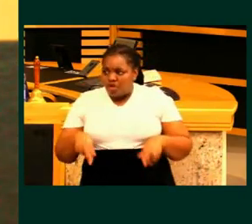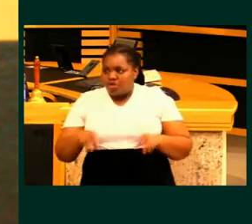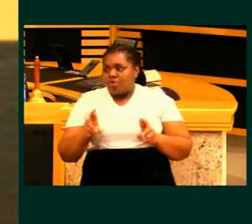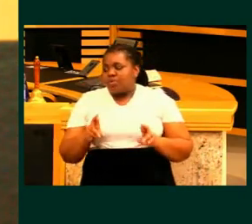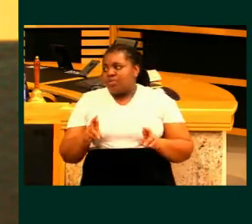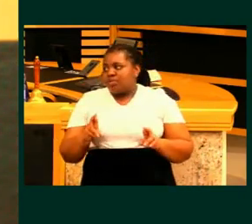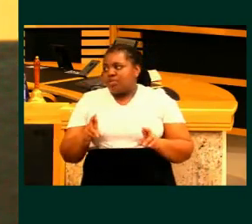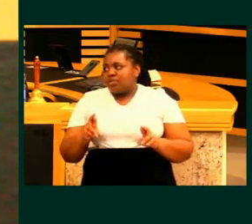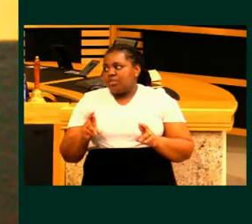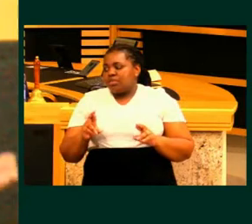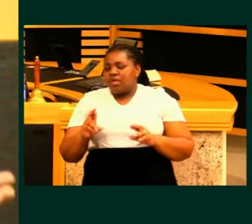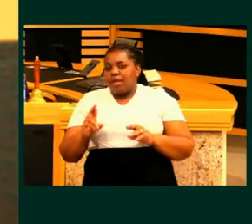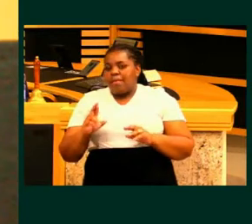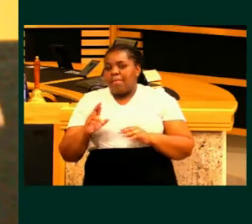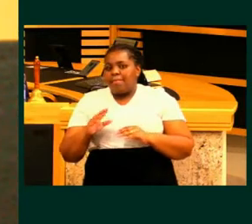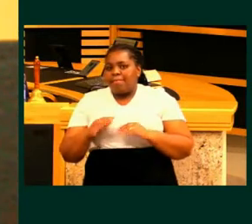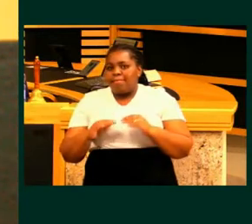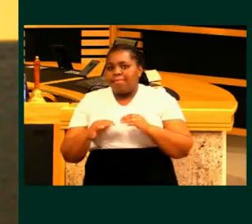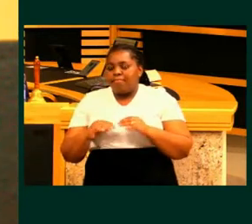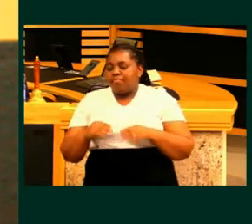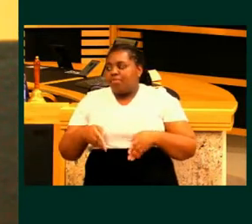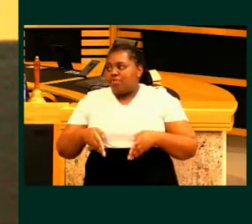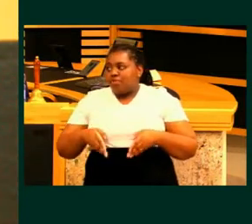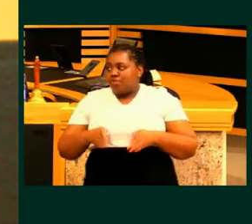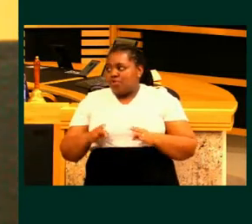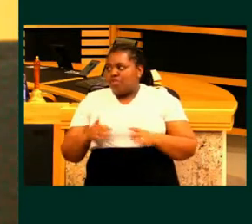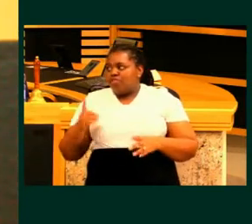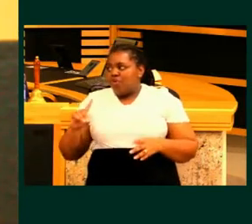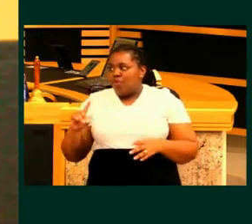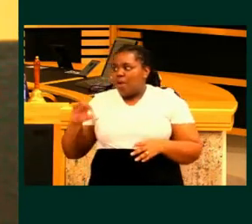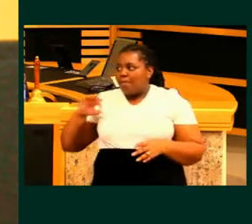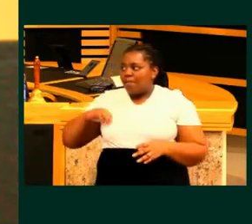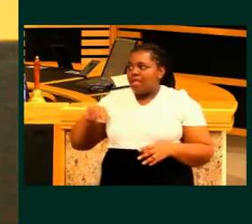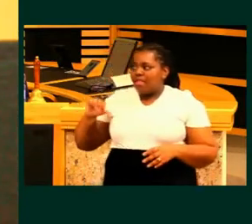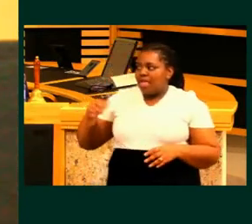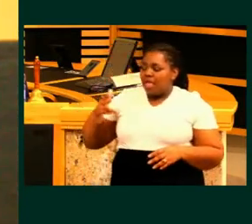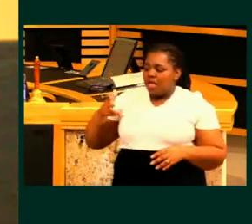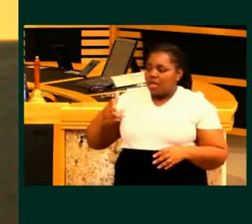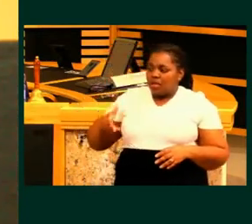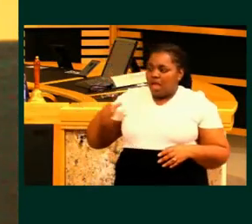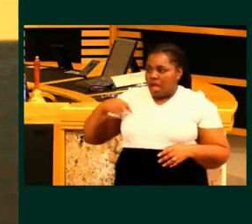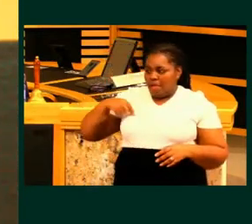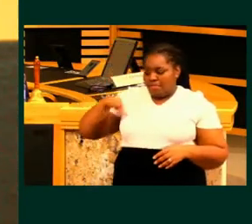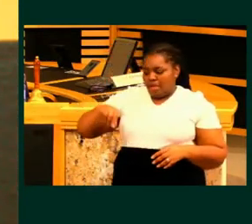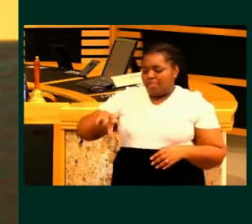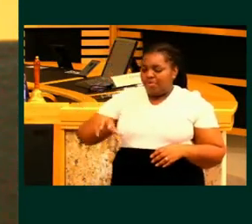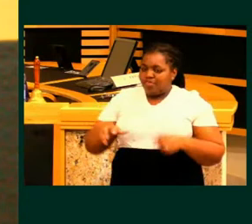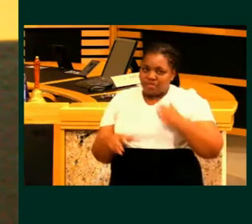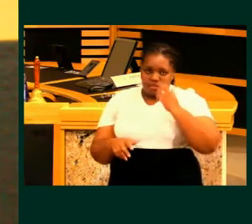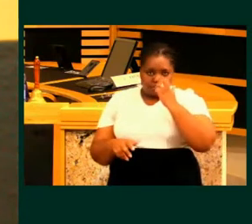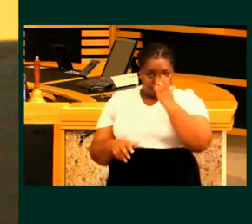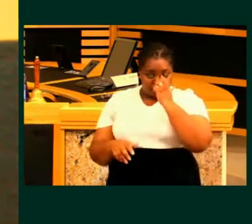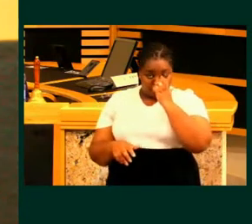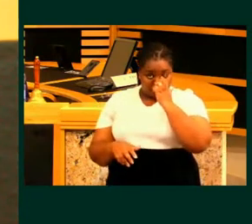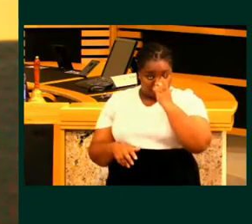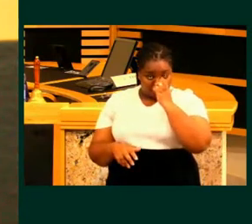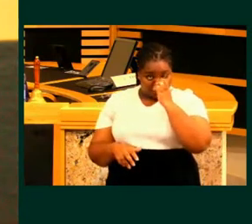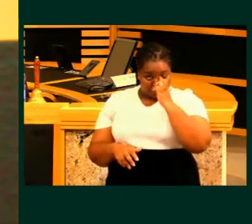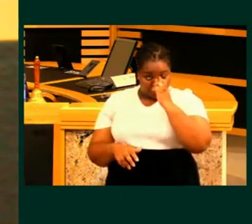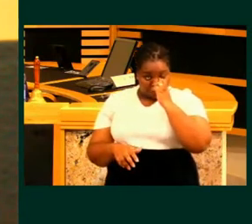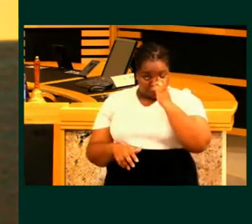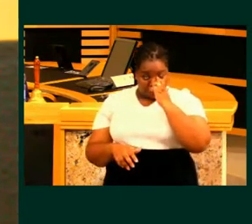infrastructure for it benefit your rail in our Province it's no